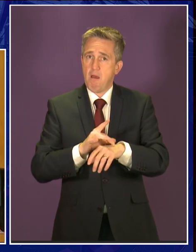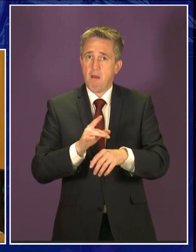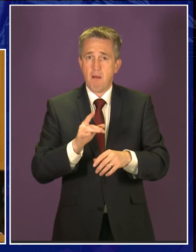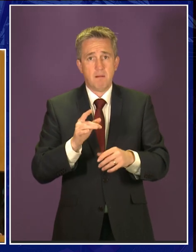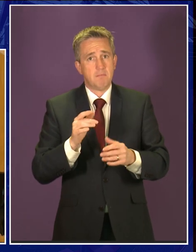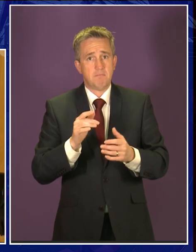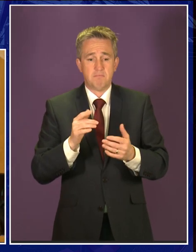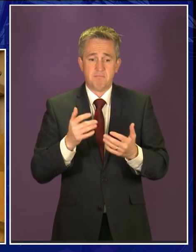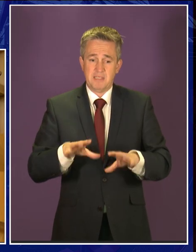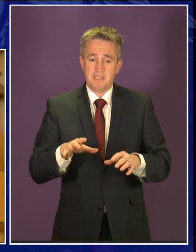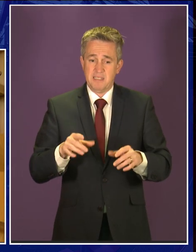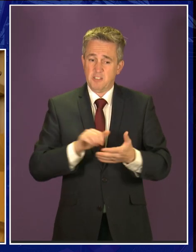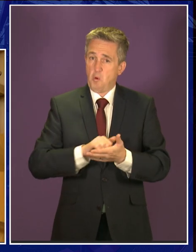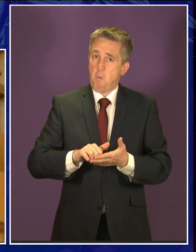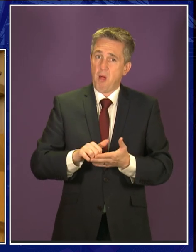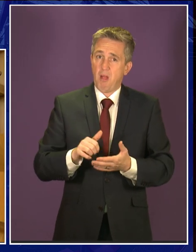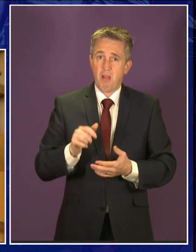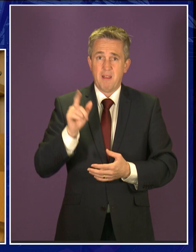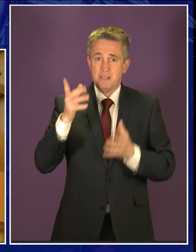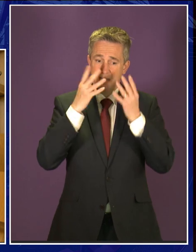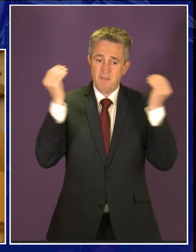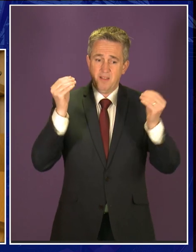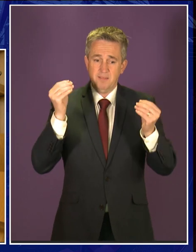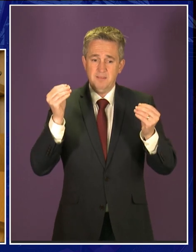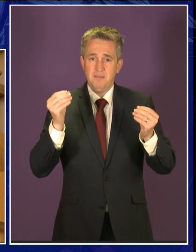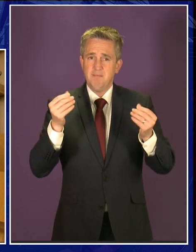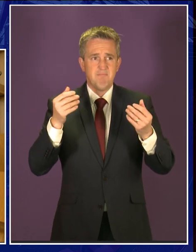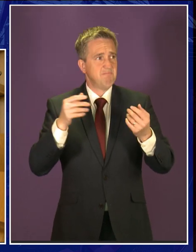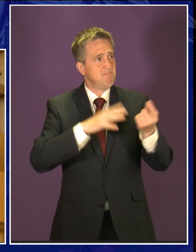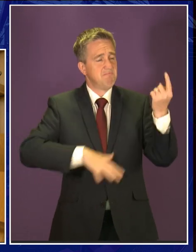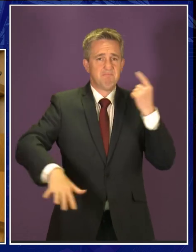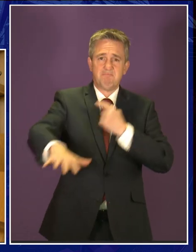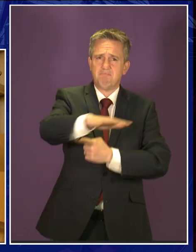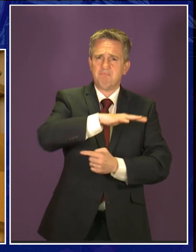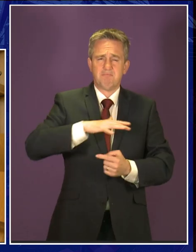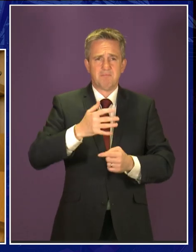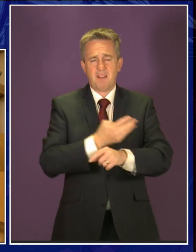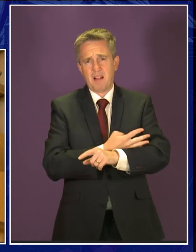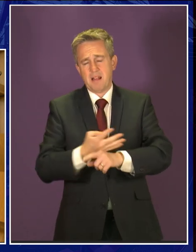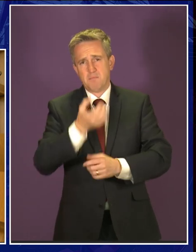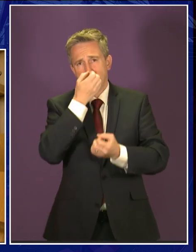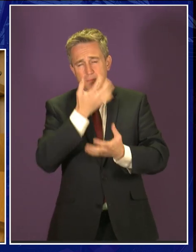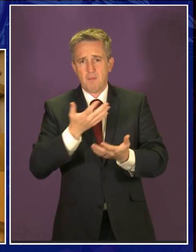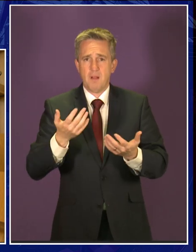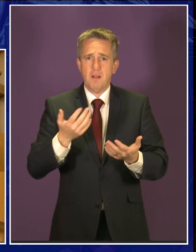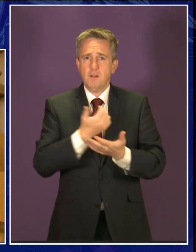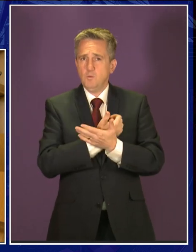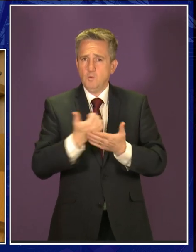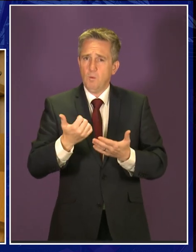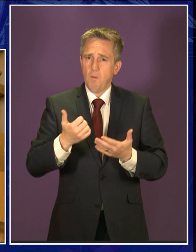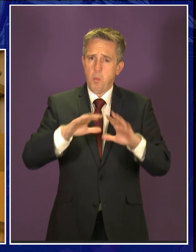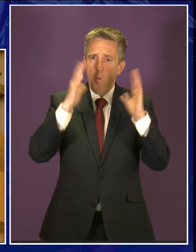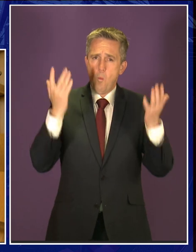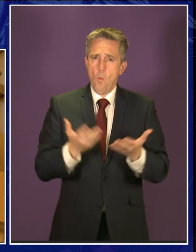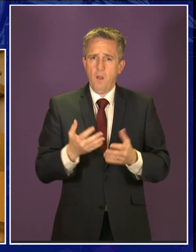the Netherlands. Typical grassy field, the lowlands, and at first sight, this world of